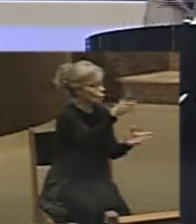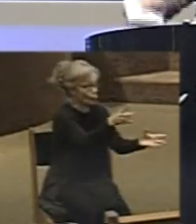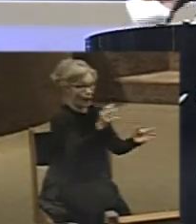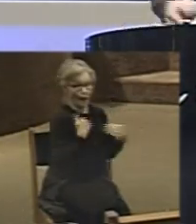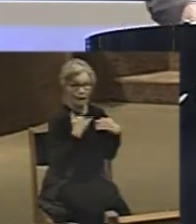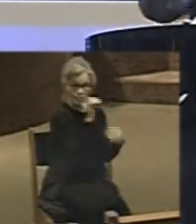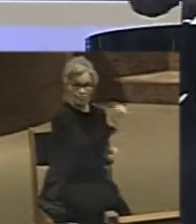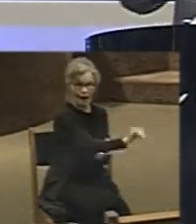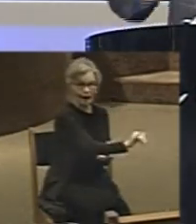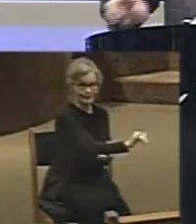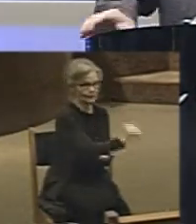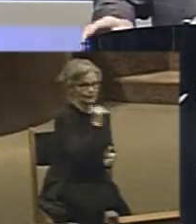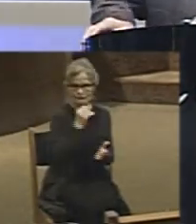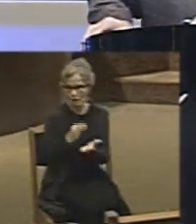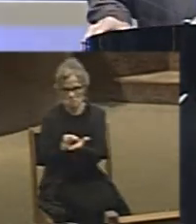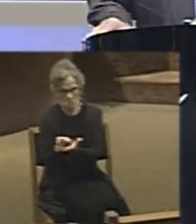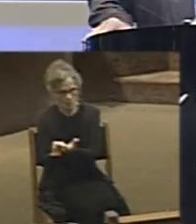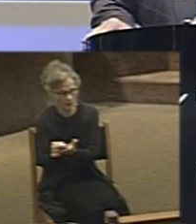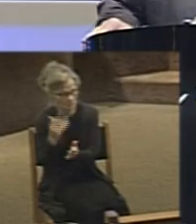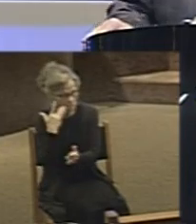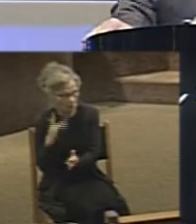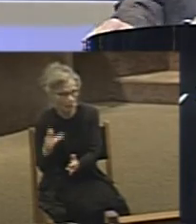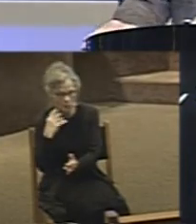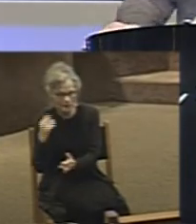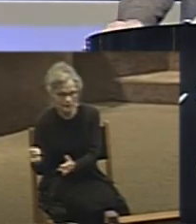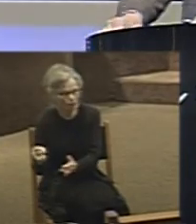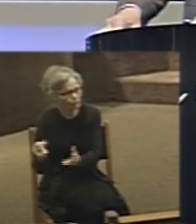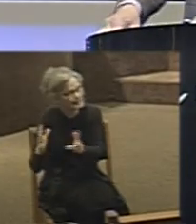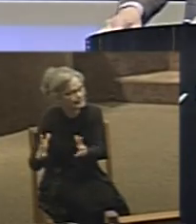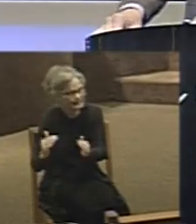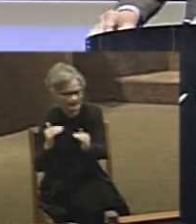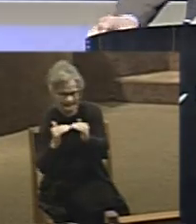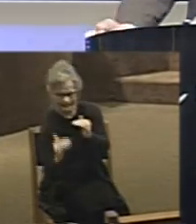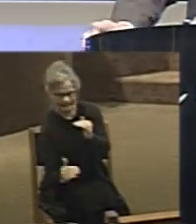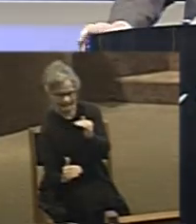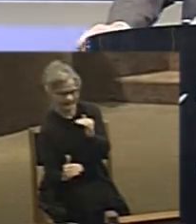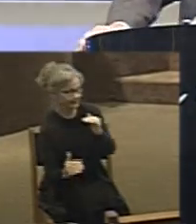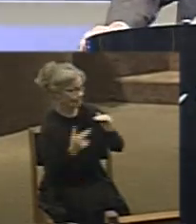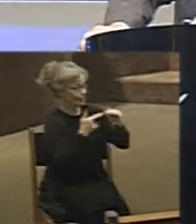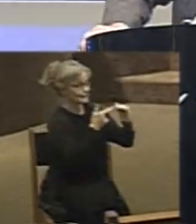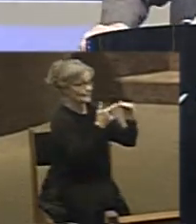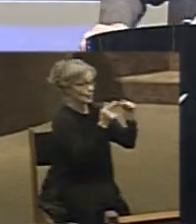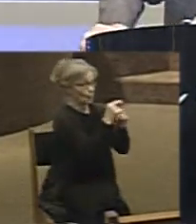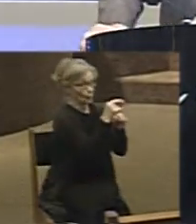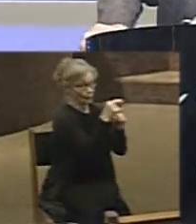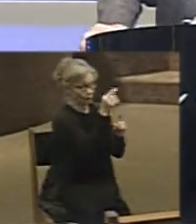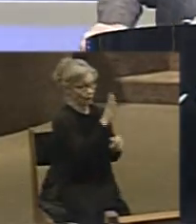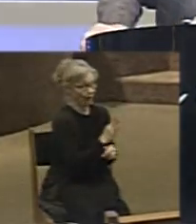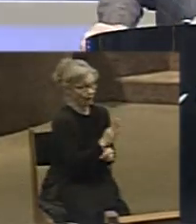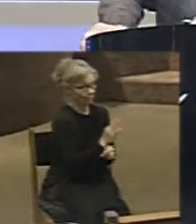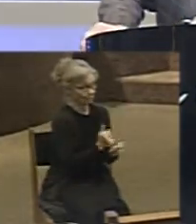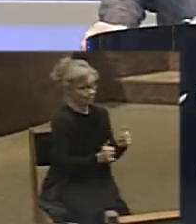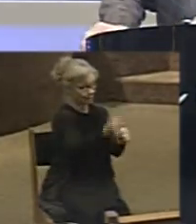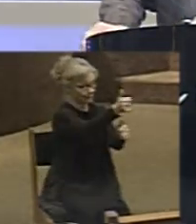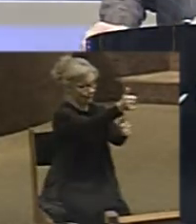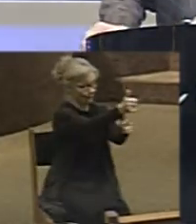them is thy servant warned, and in keeping of them there is great